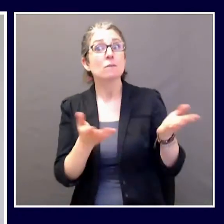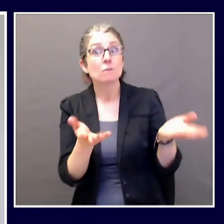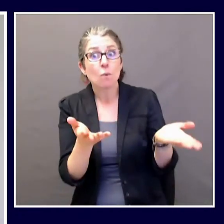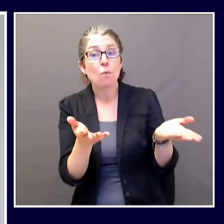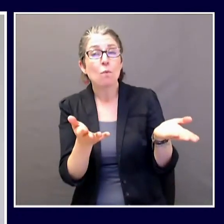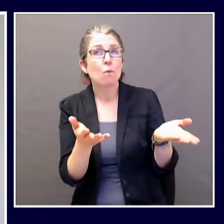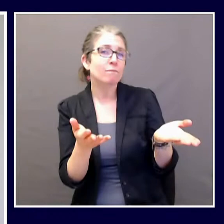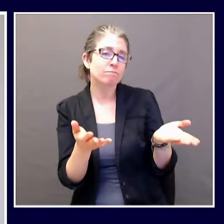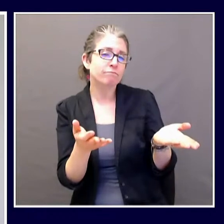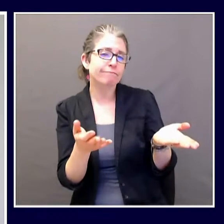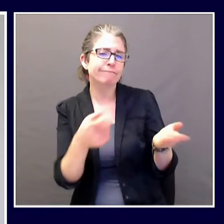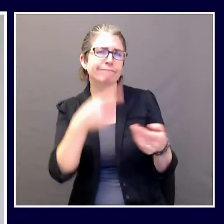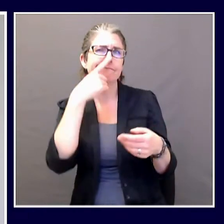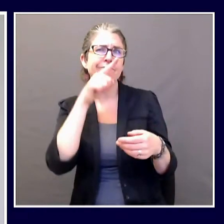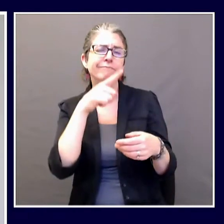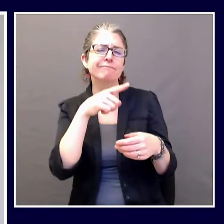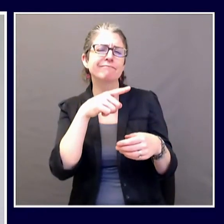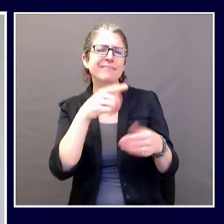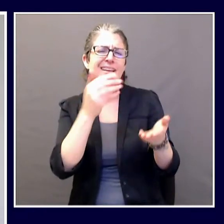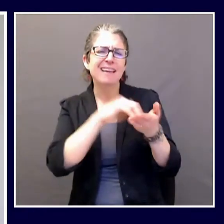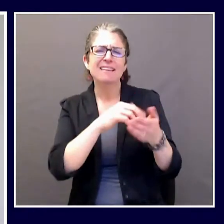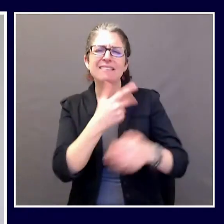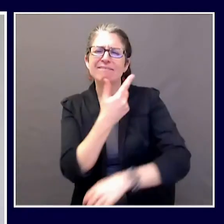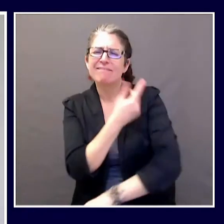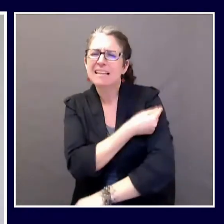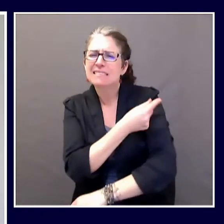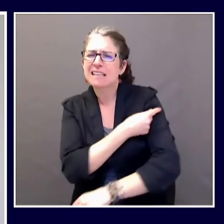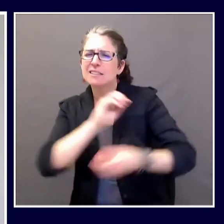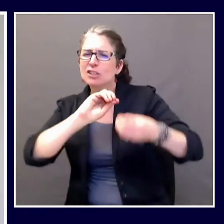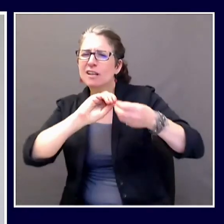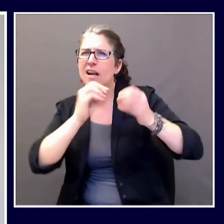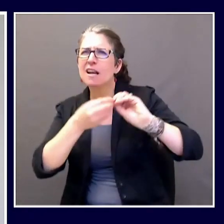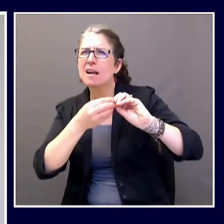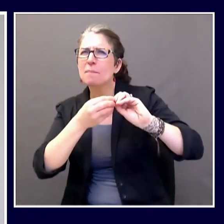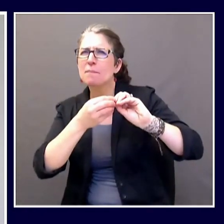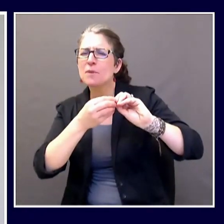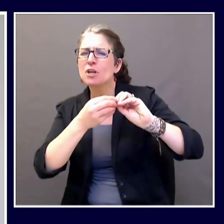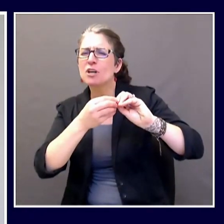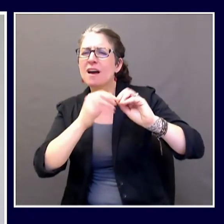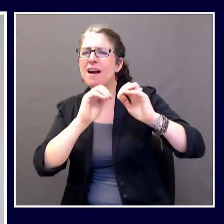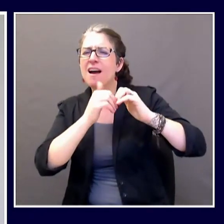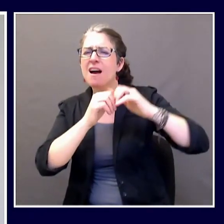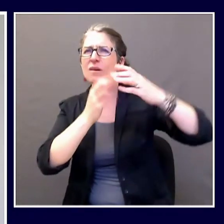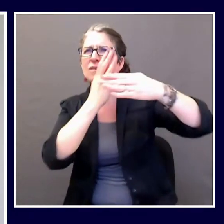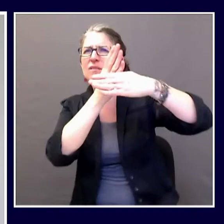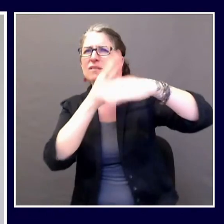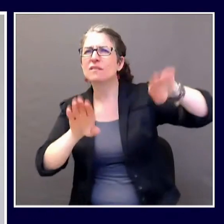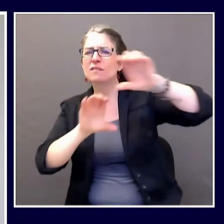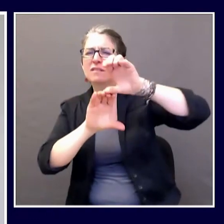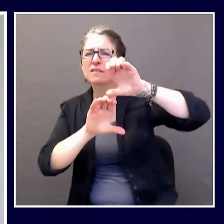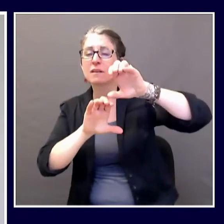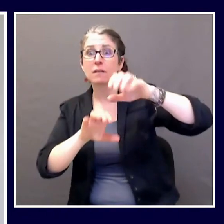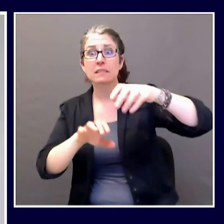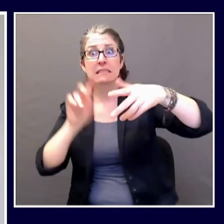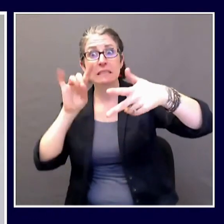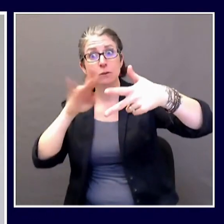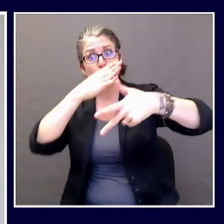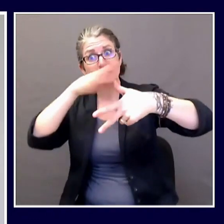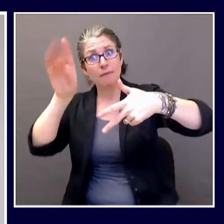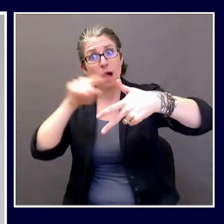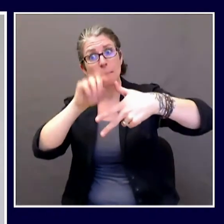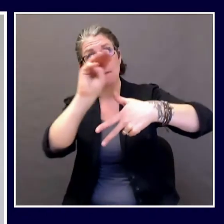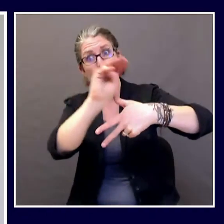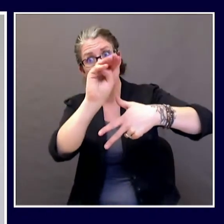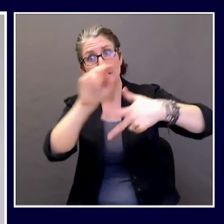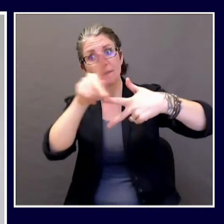of all this, but I was wondering if the Maine CDC has data broken out by type of vaccine, or data on how many Mainers have received like at least one